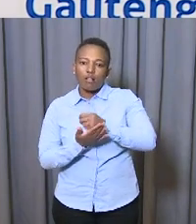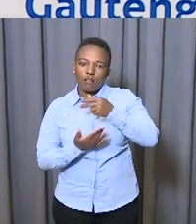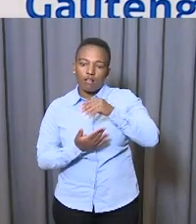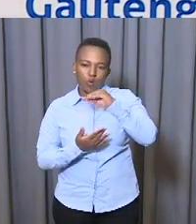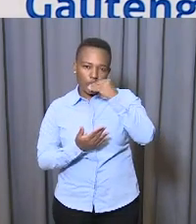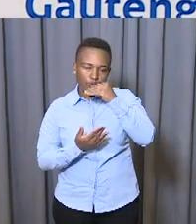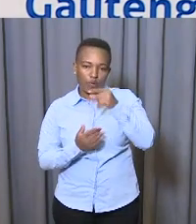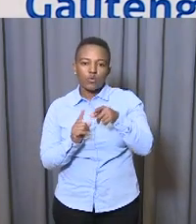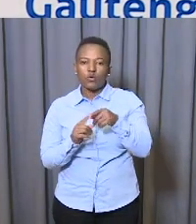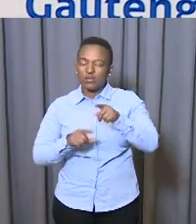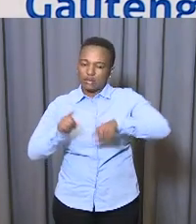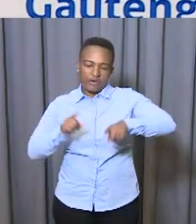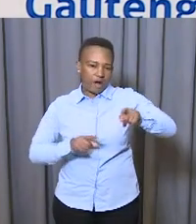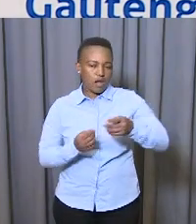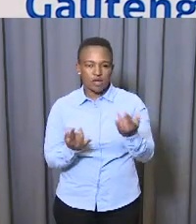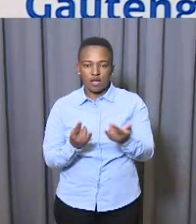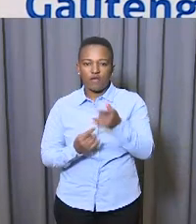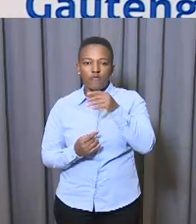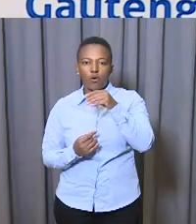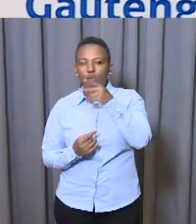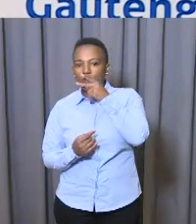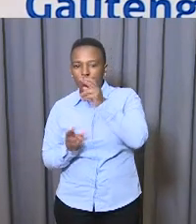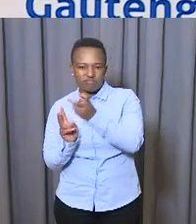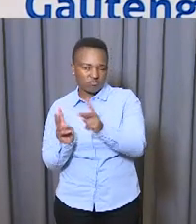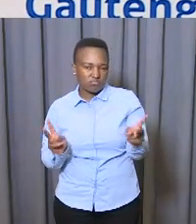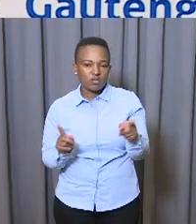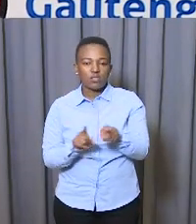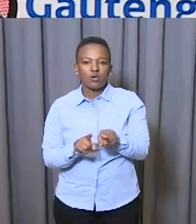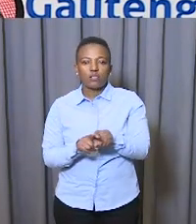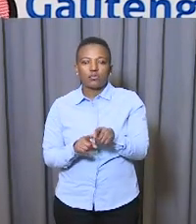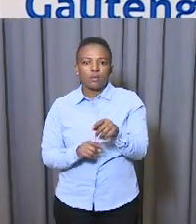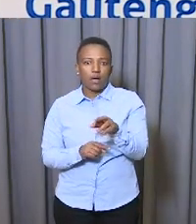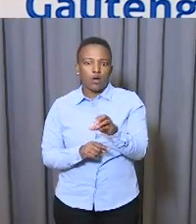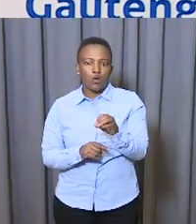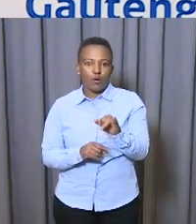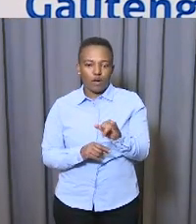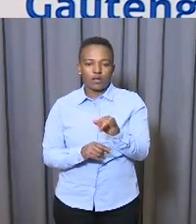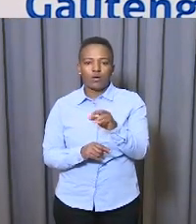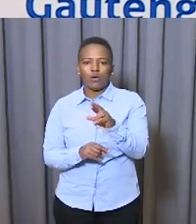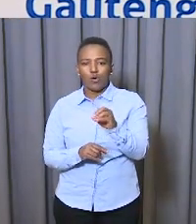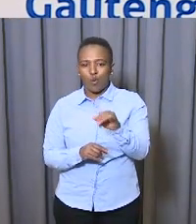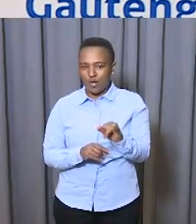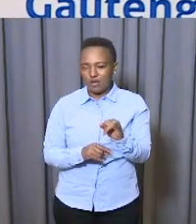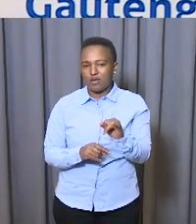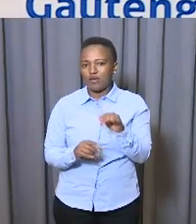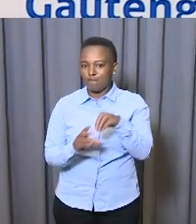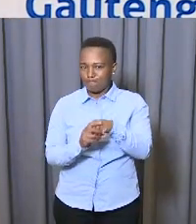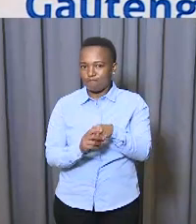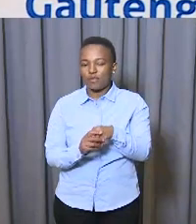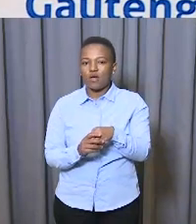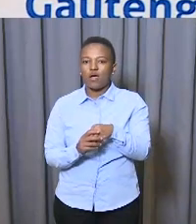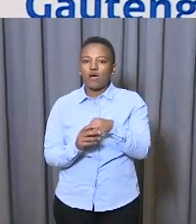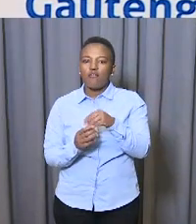abathengi sagonki, inhlobo ezibhenywayo, mhlambe namarwayirwayo lapho ngaphakathi. Those also